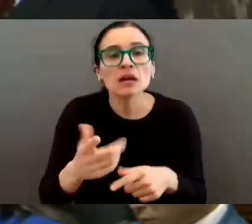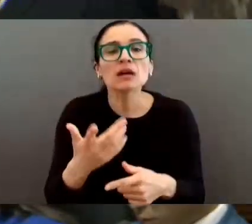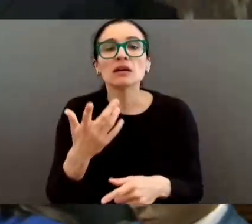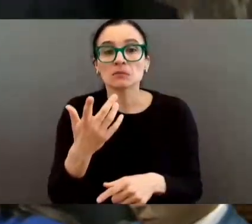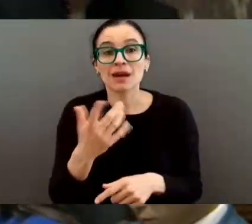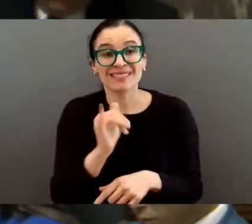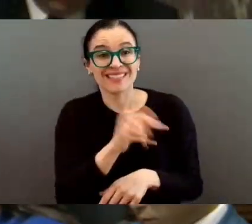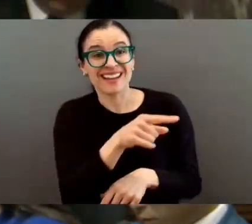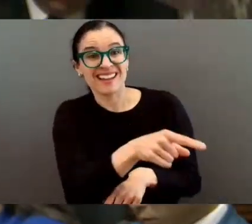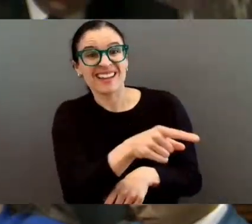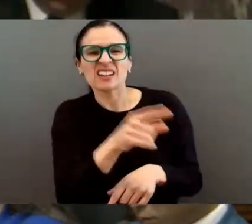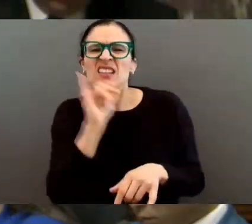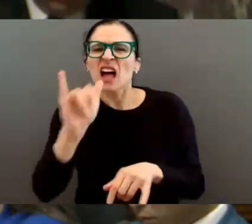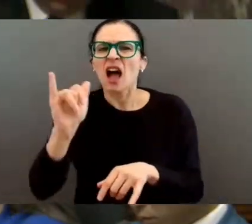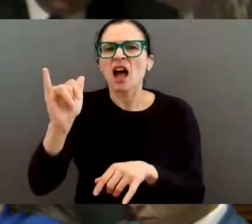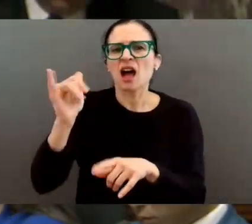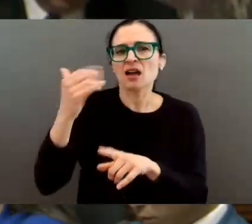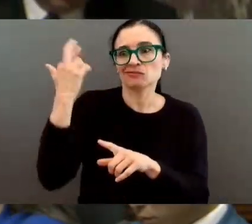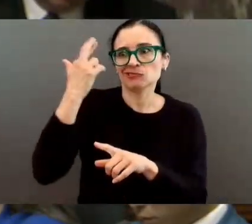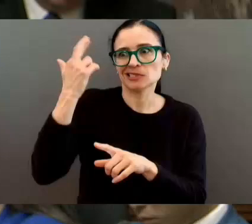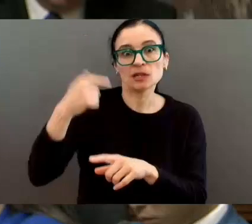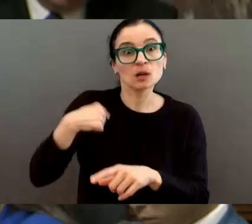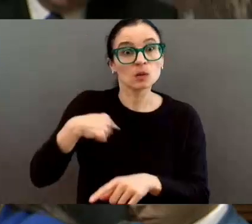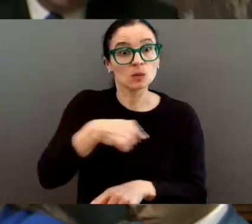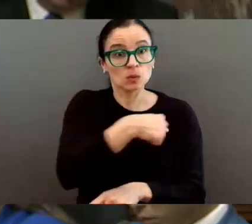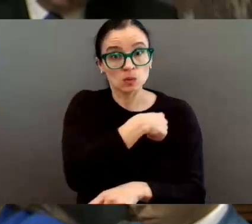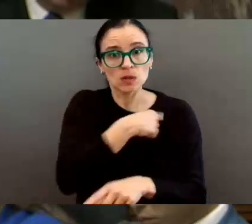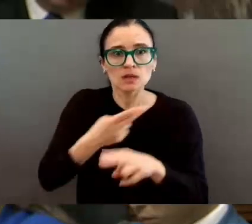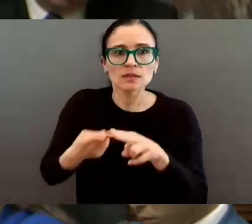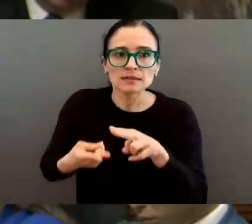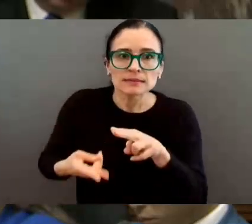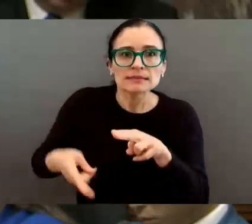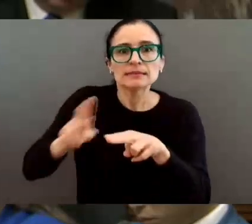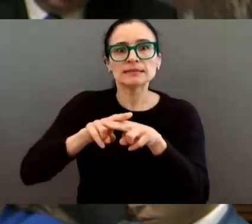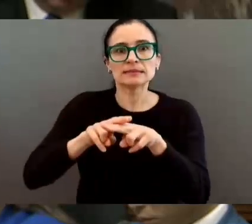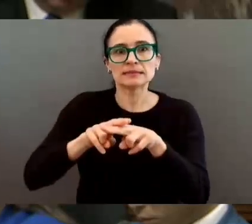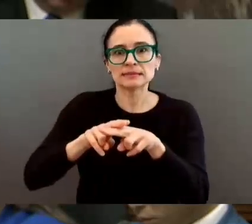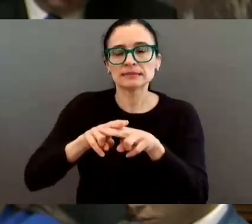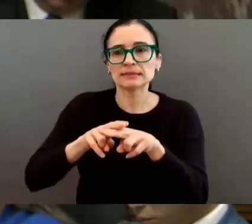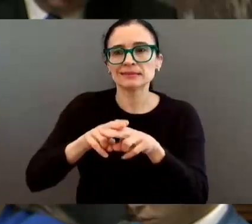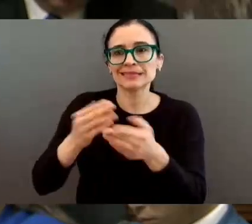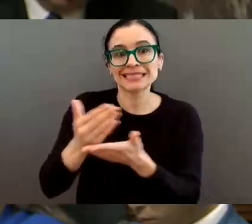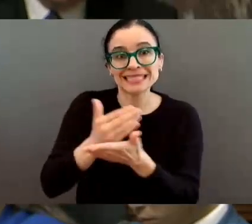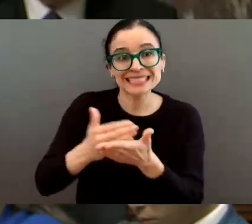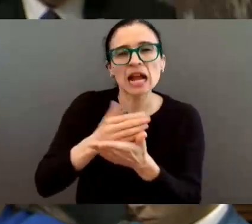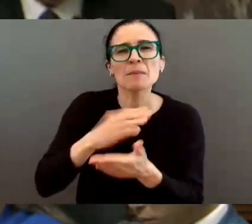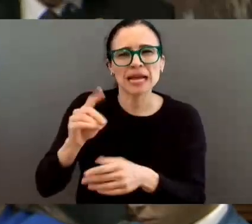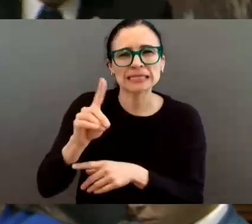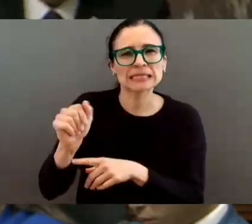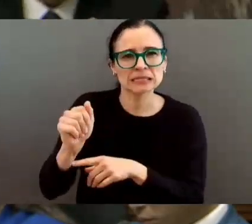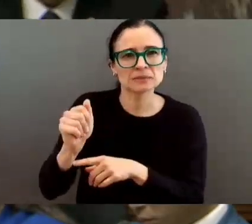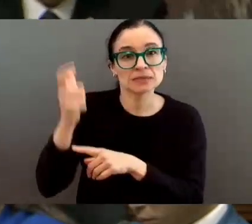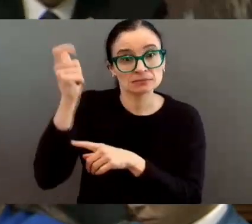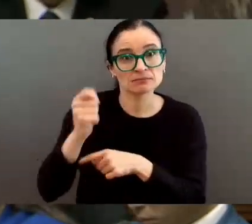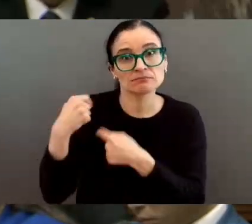increases to income and disability rates since 2017. This is the largest by any government in British Columbia